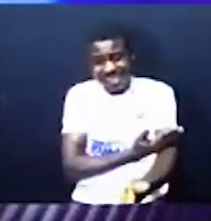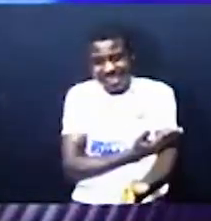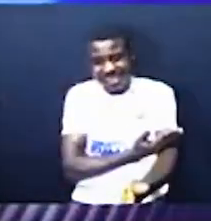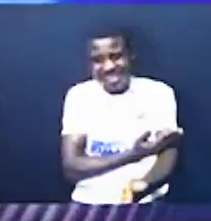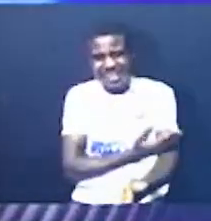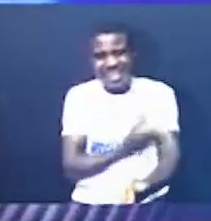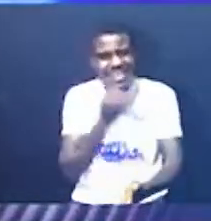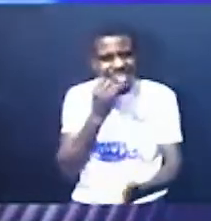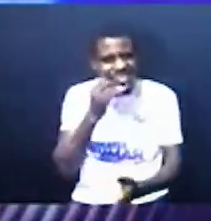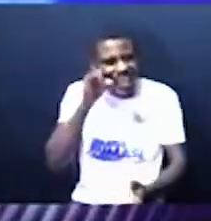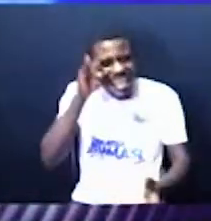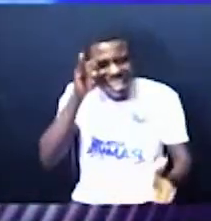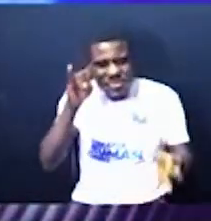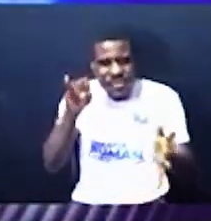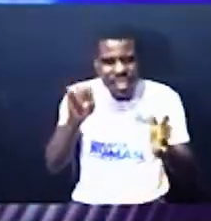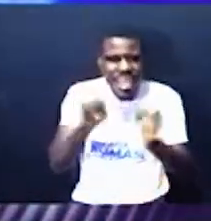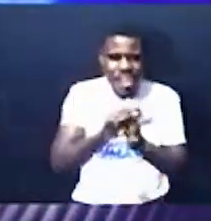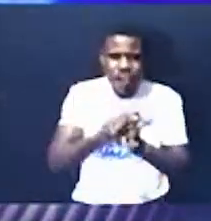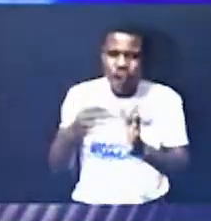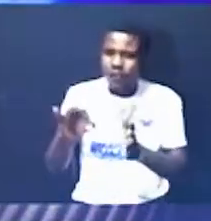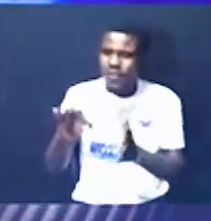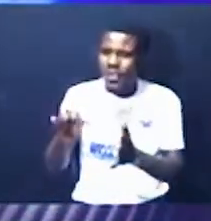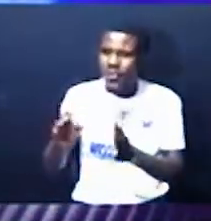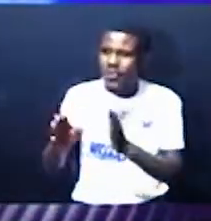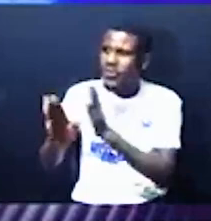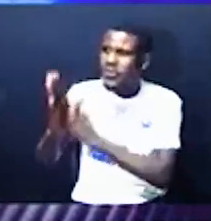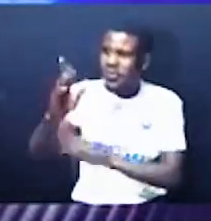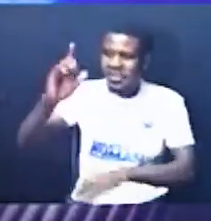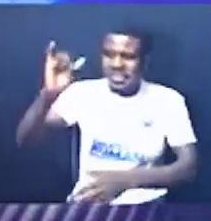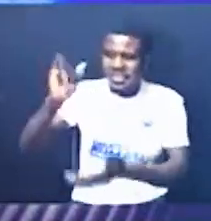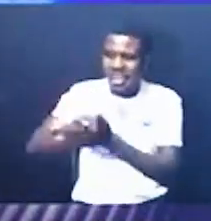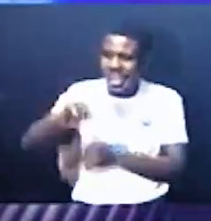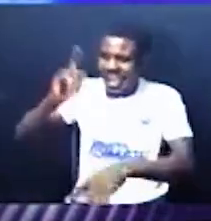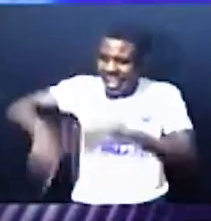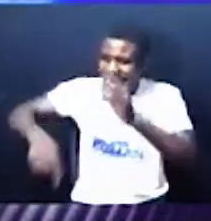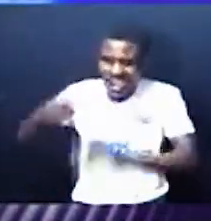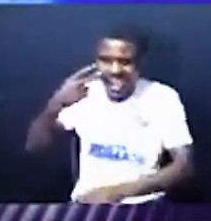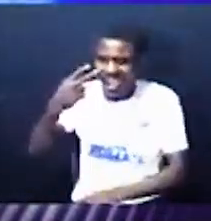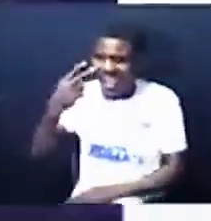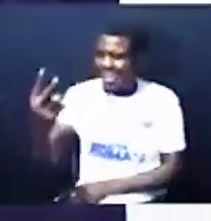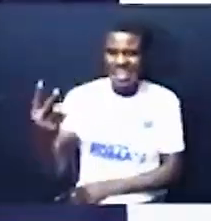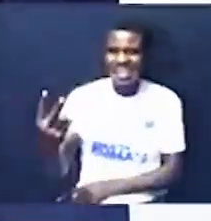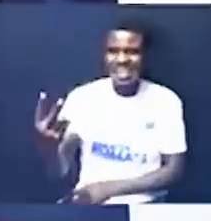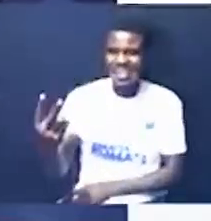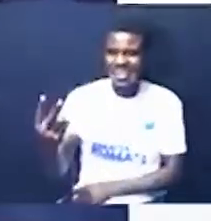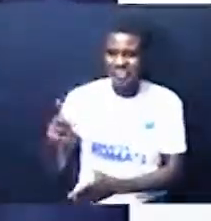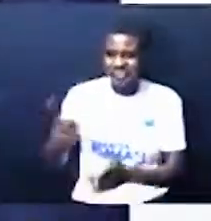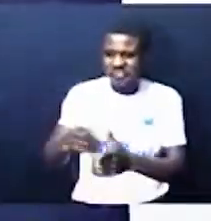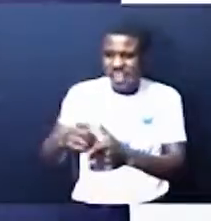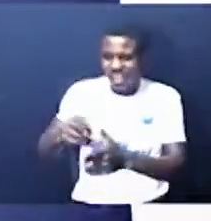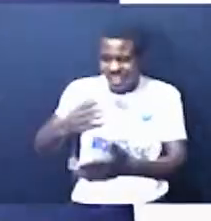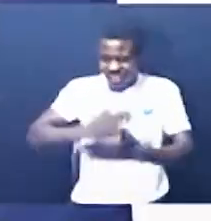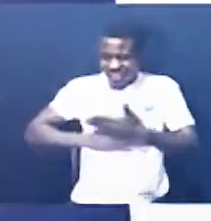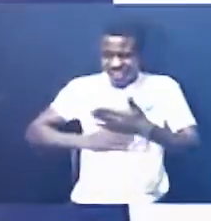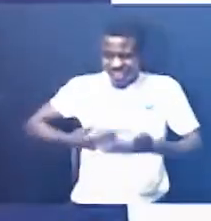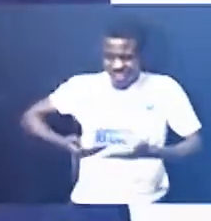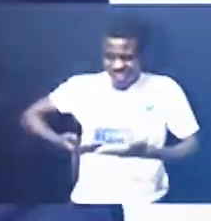image of the invisible God, the firstborn over all creation. Na oba no ara ono na